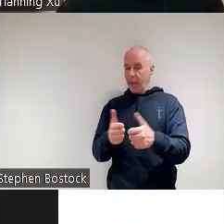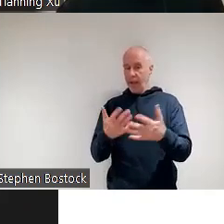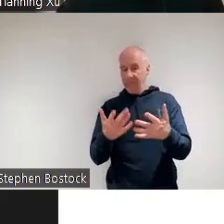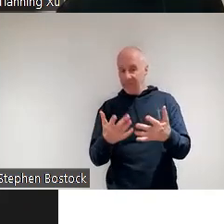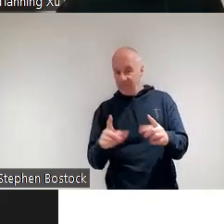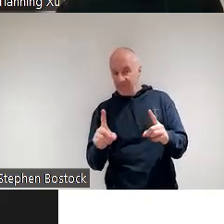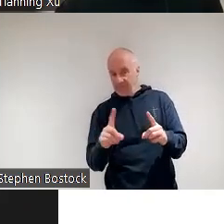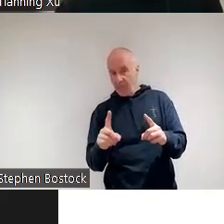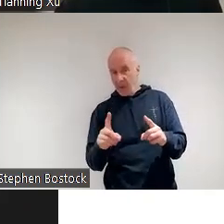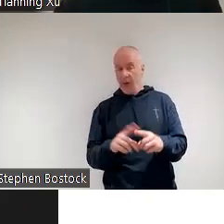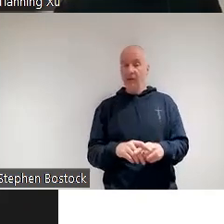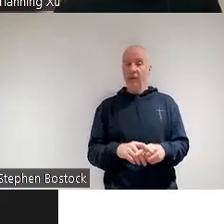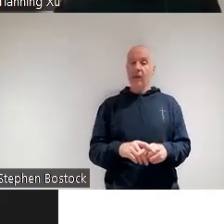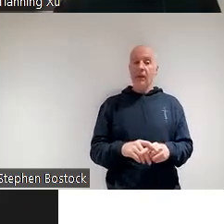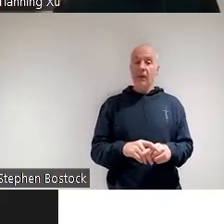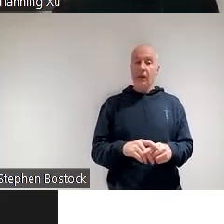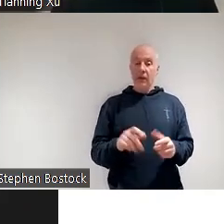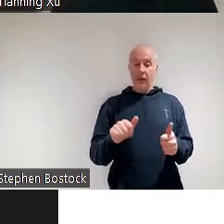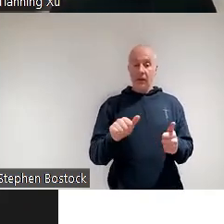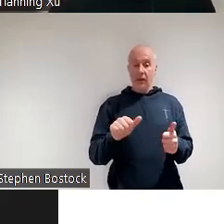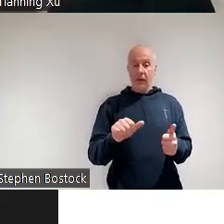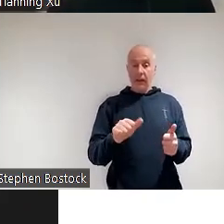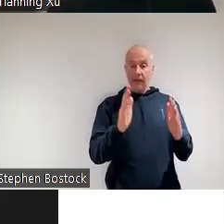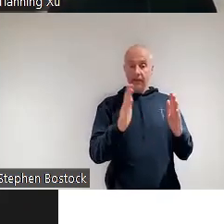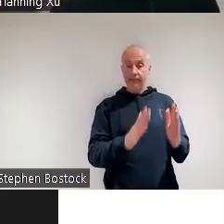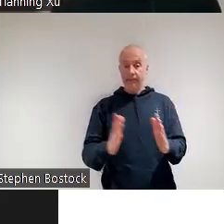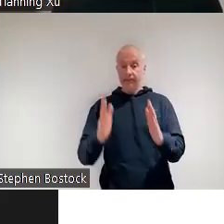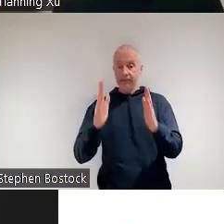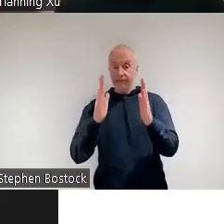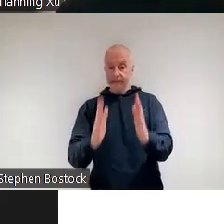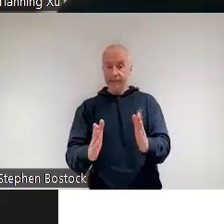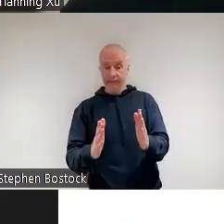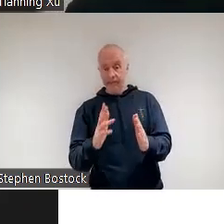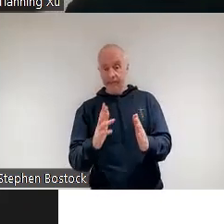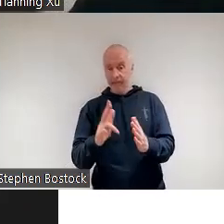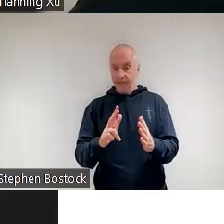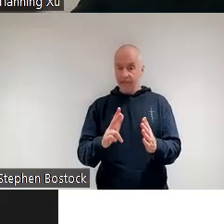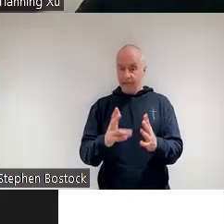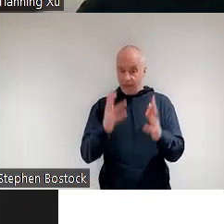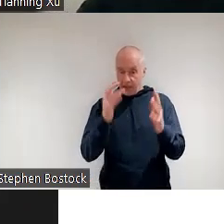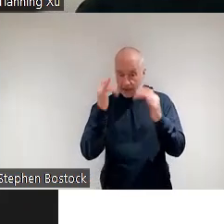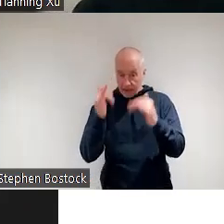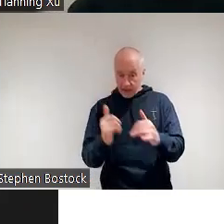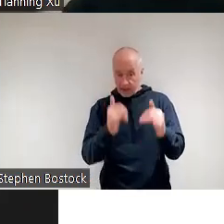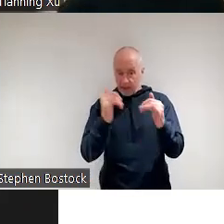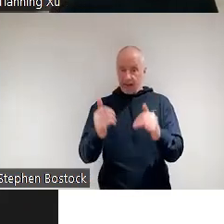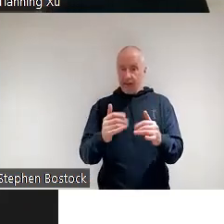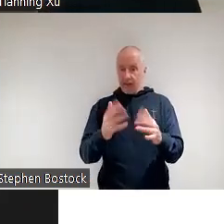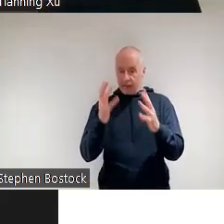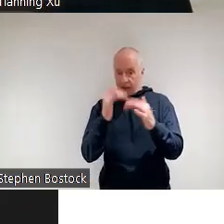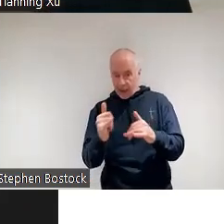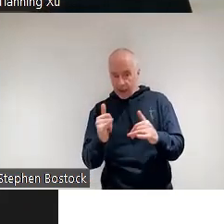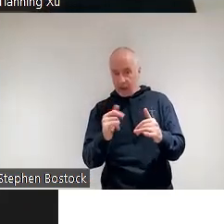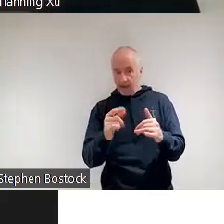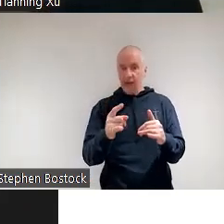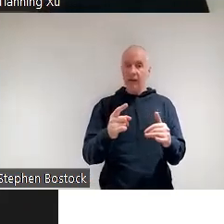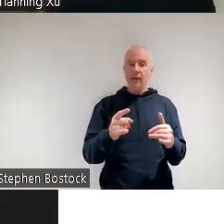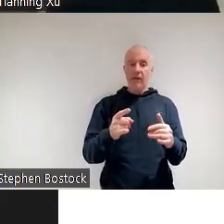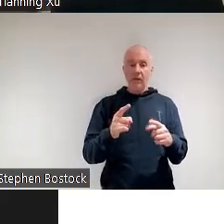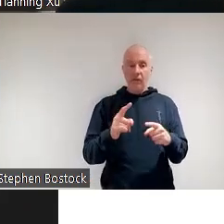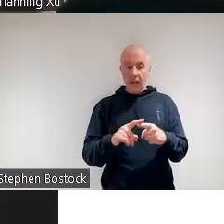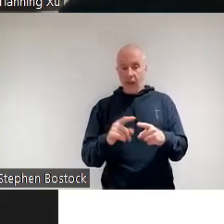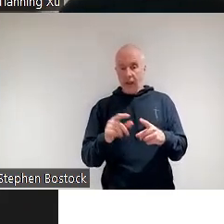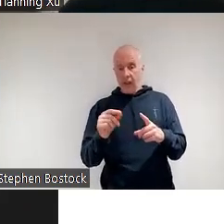the validations. Validation is a very, very important stage. You do the test on the individual sub-assembly designs, individual circuit